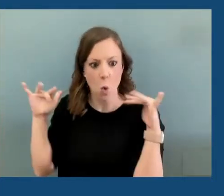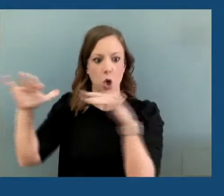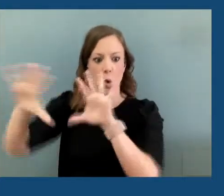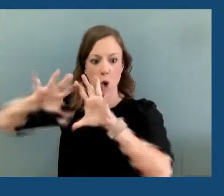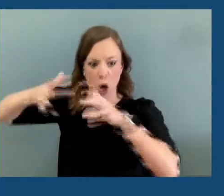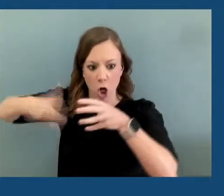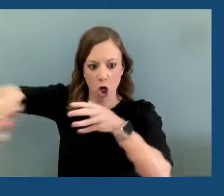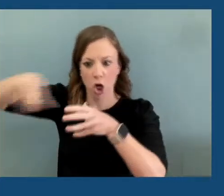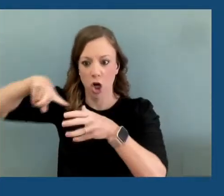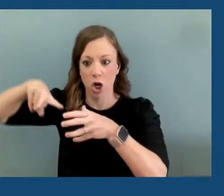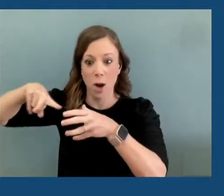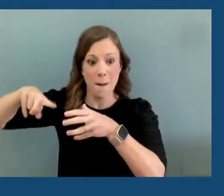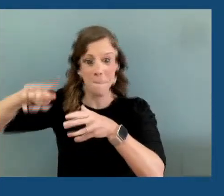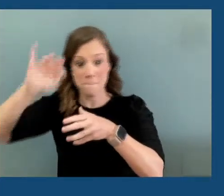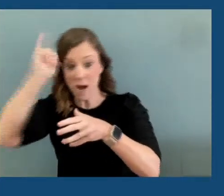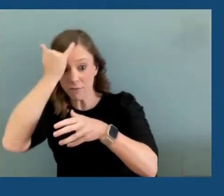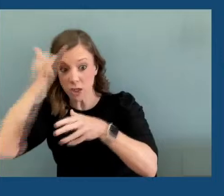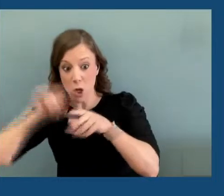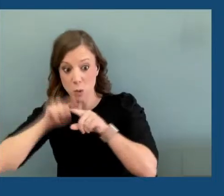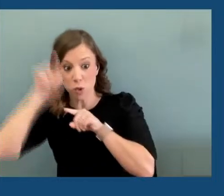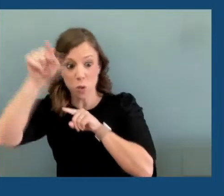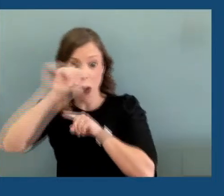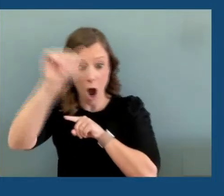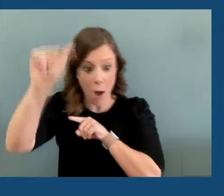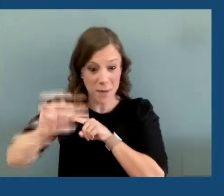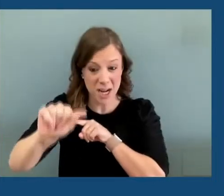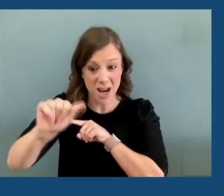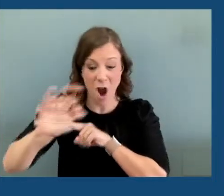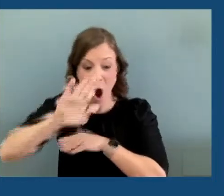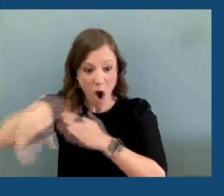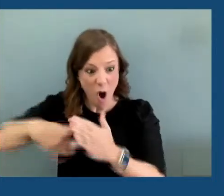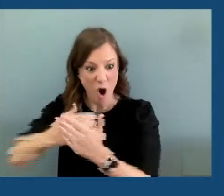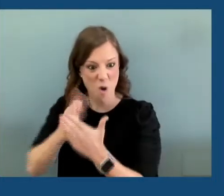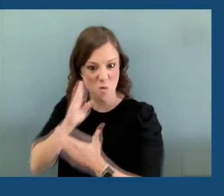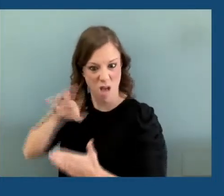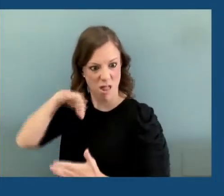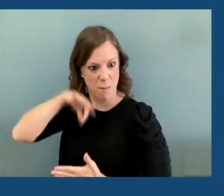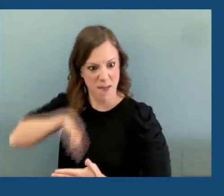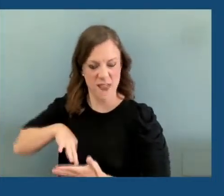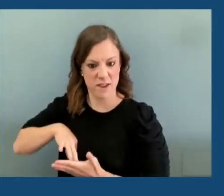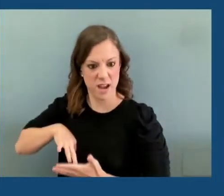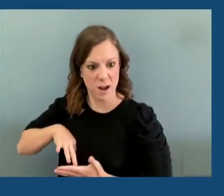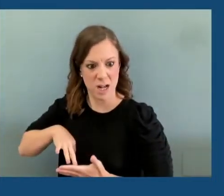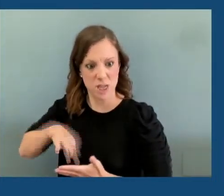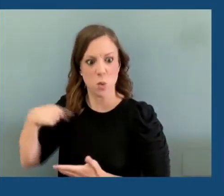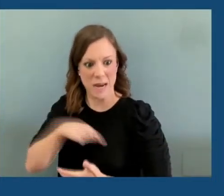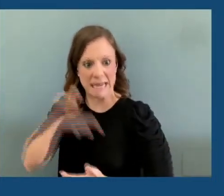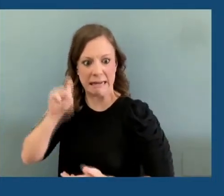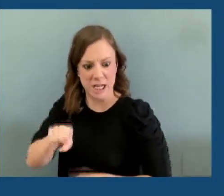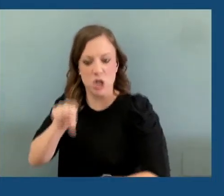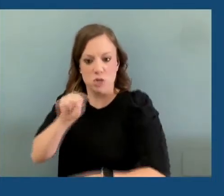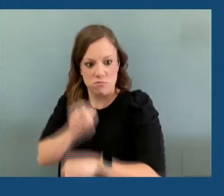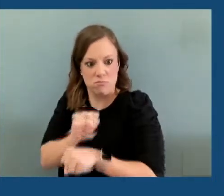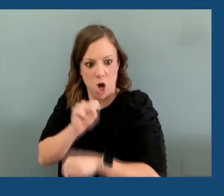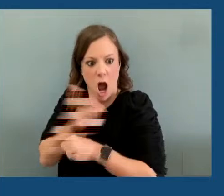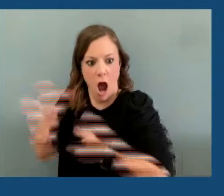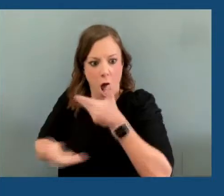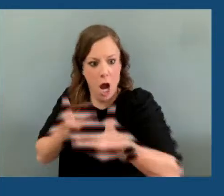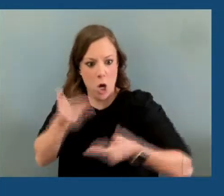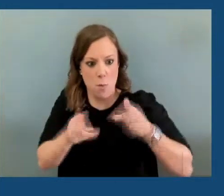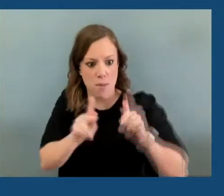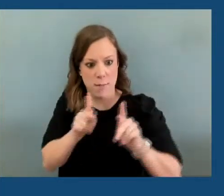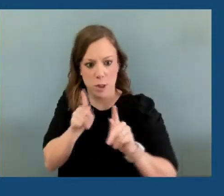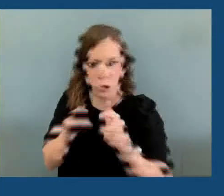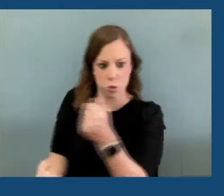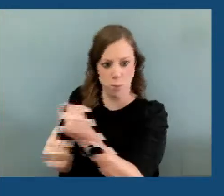Albany. And other parts of our state are going to be beneficiaries as we try to create the supply chain to support the $100 billion